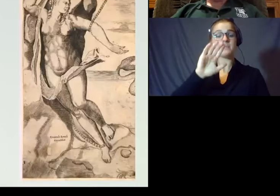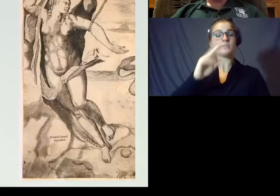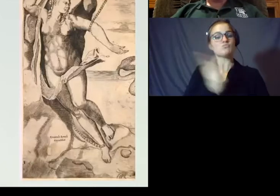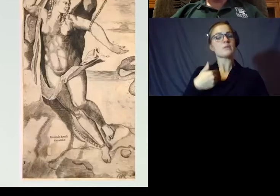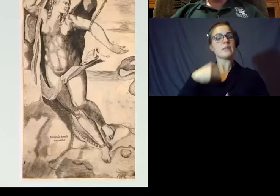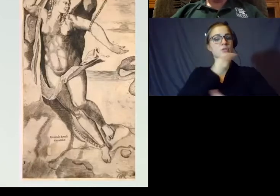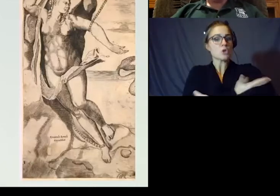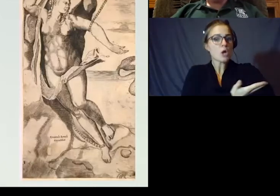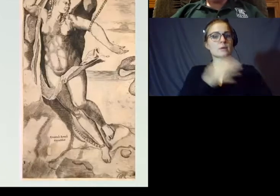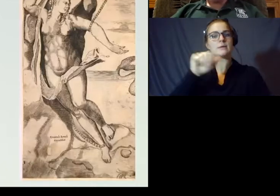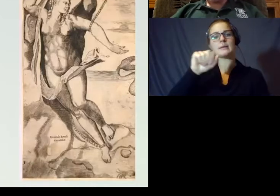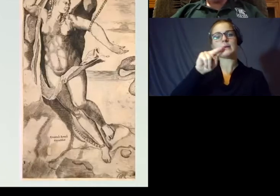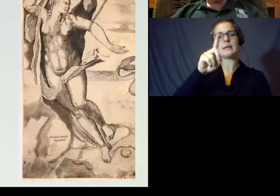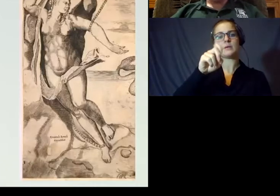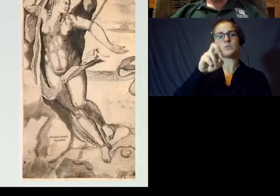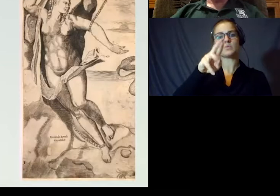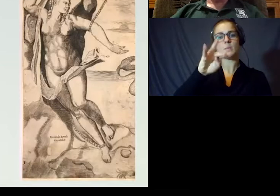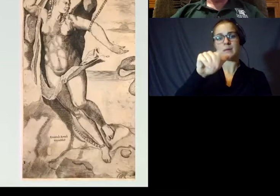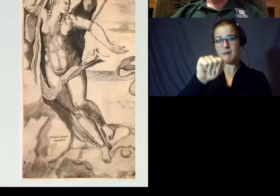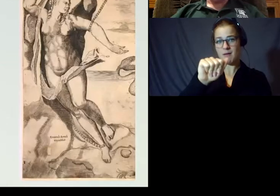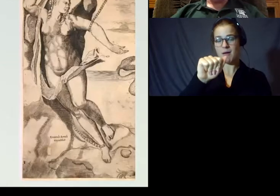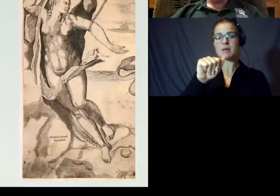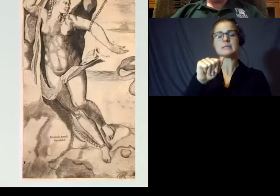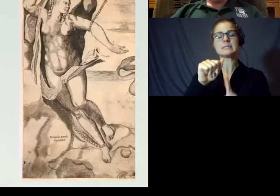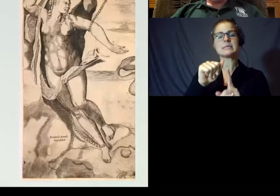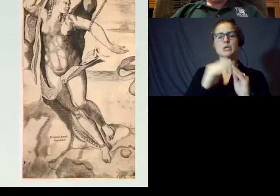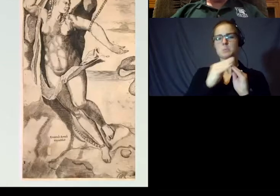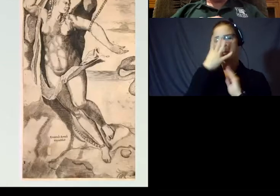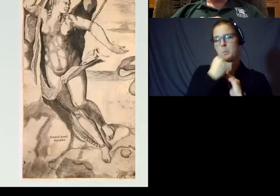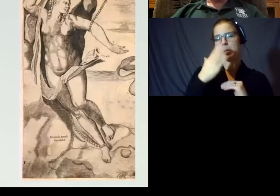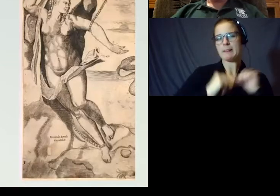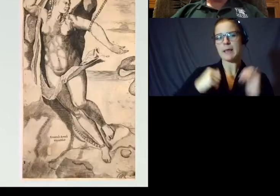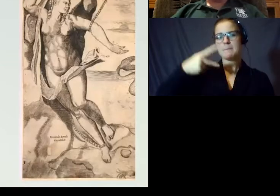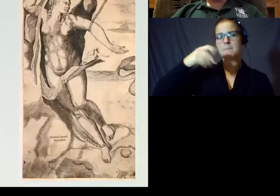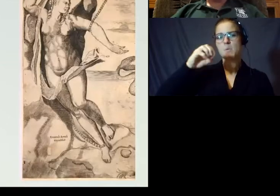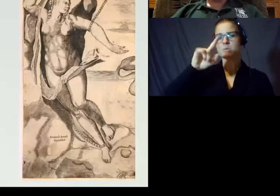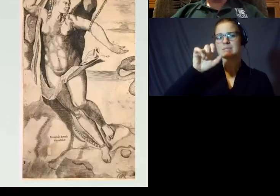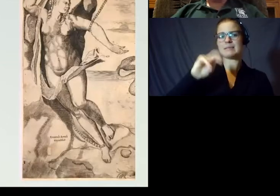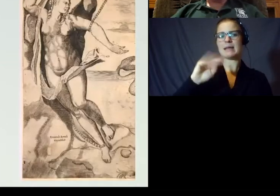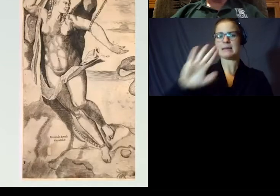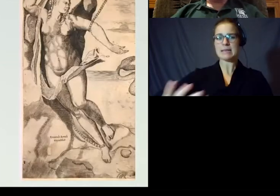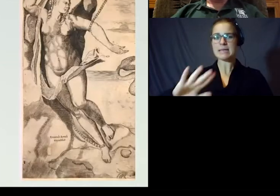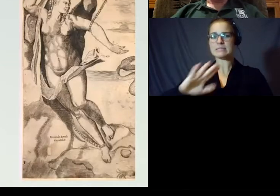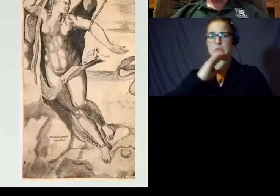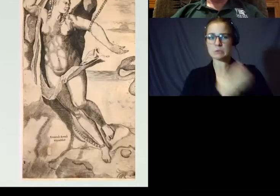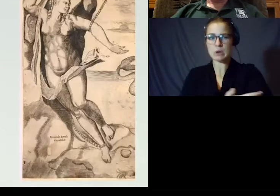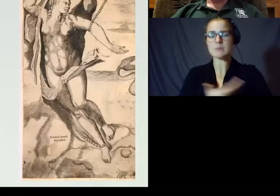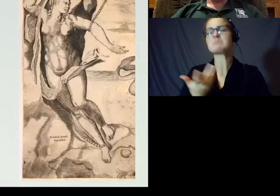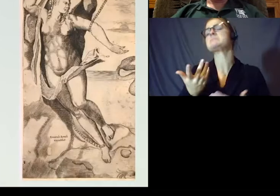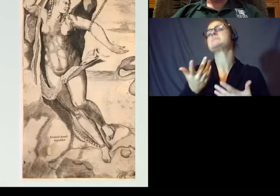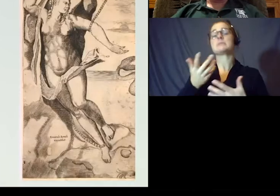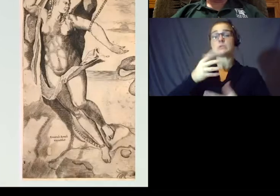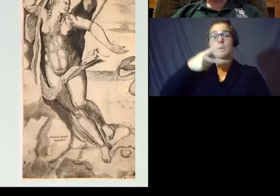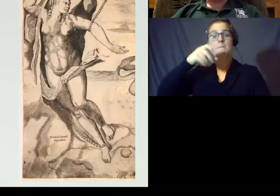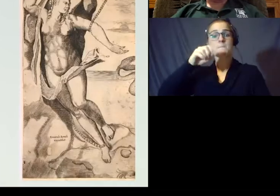than Poseidon's sea nymphs, which makes Poseidon angry. And he floods the land so that he has control over it and sends